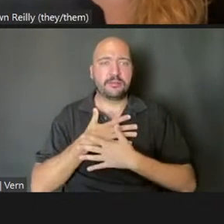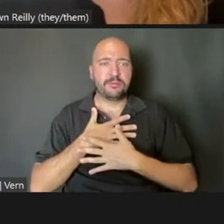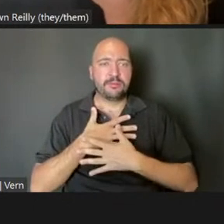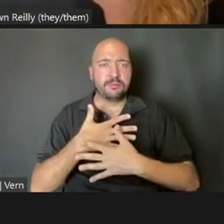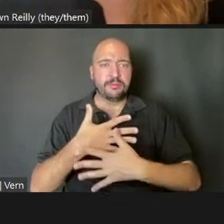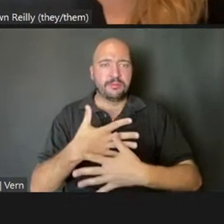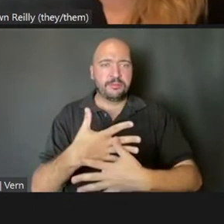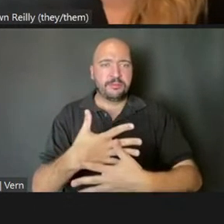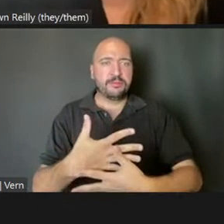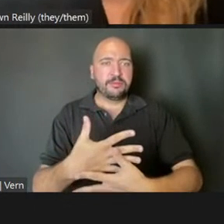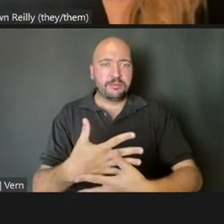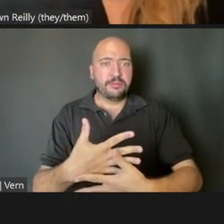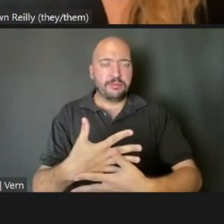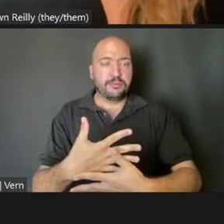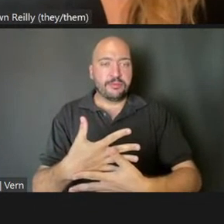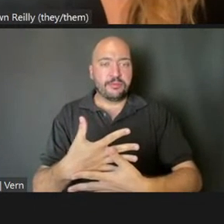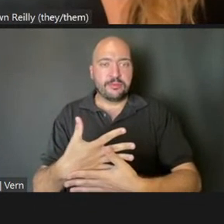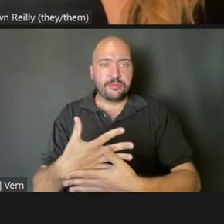in